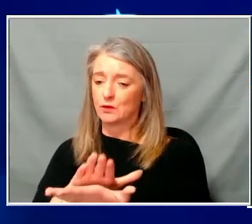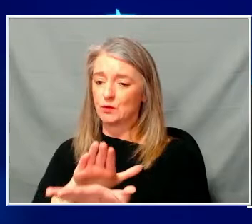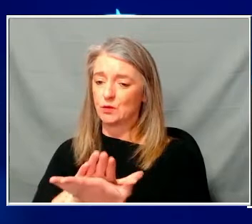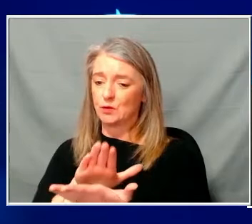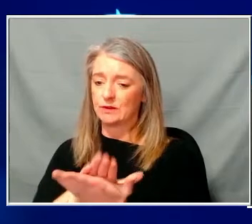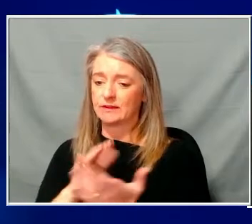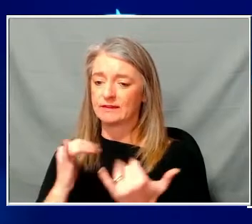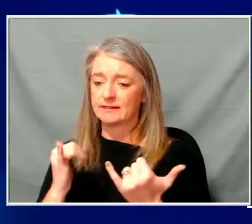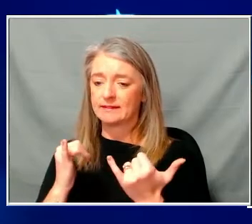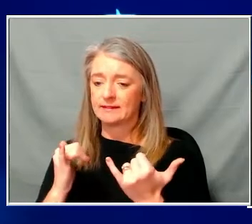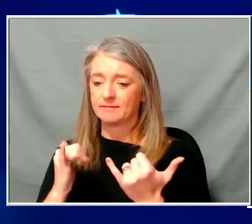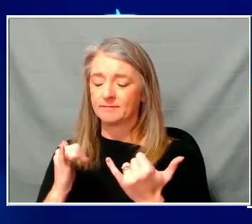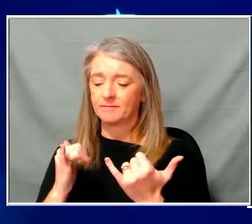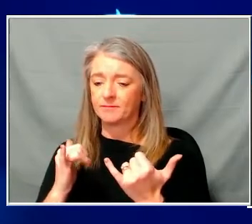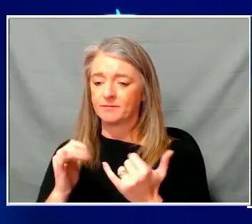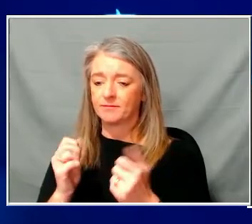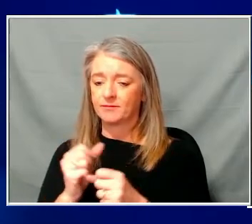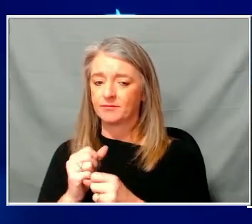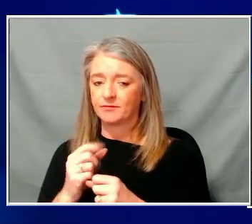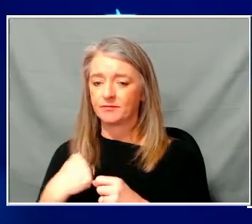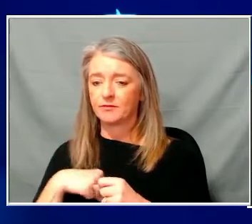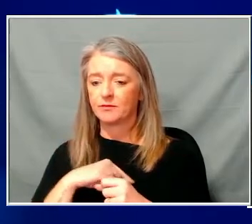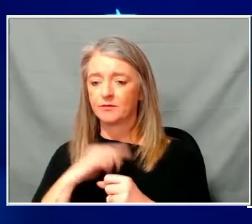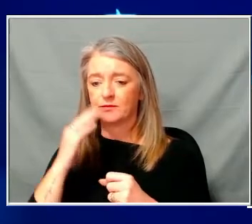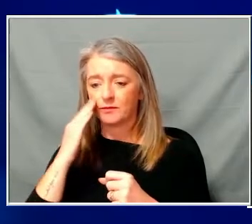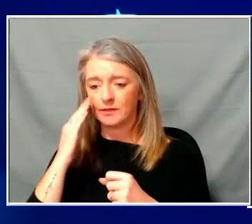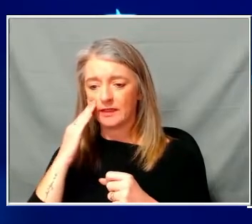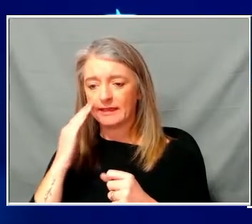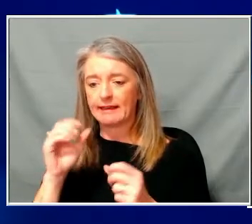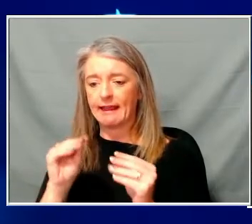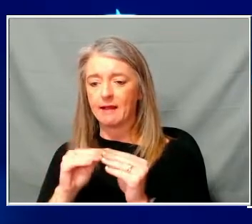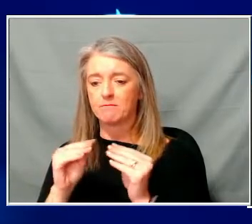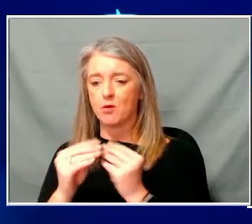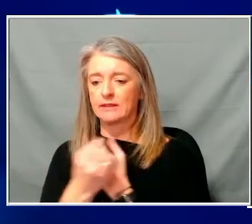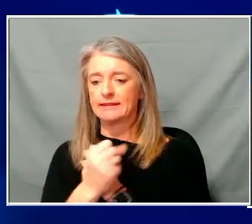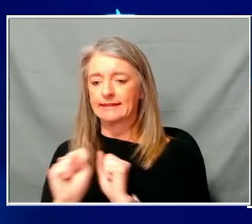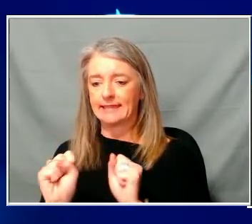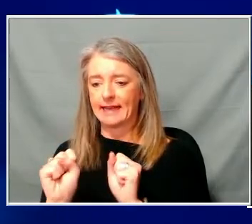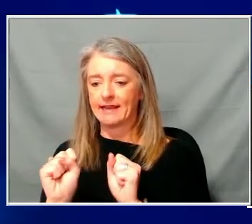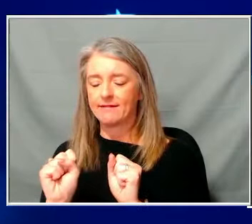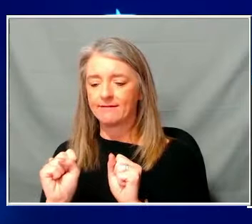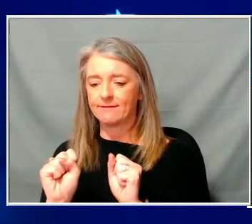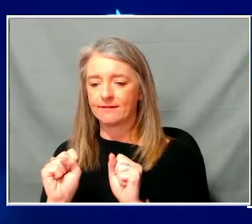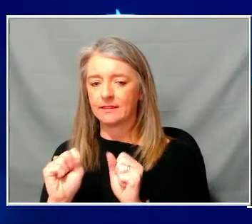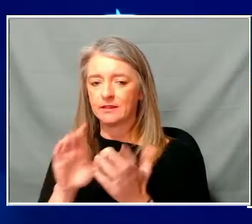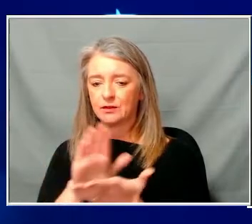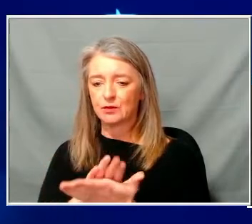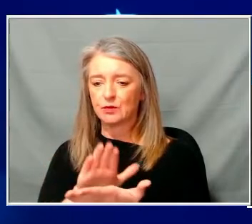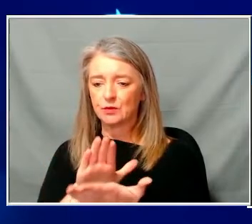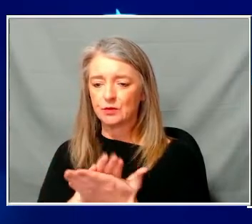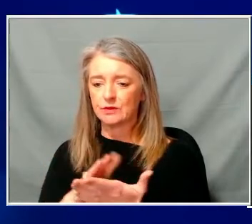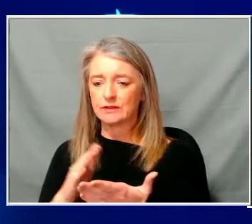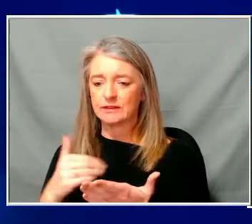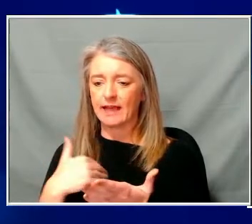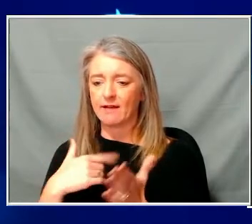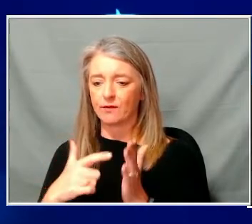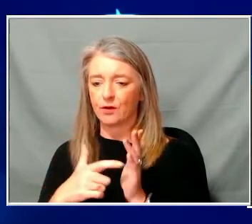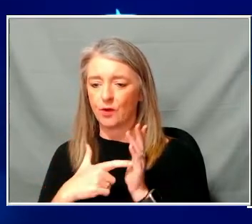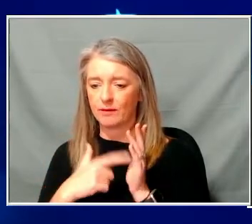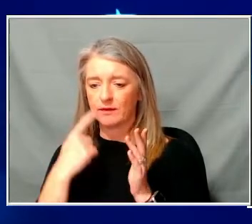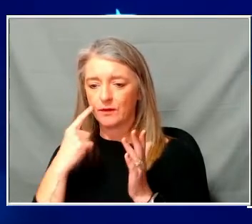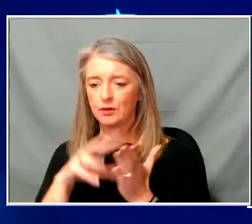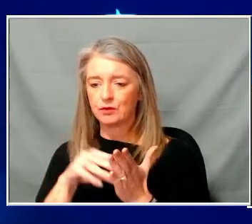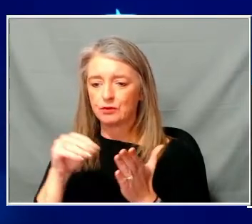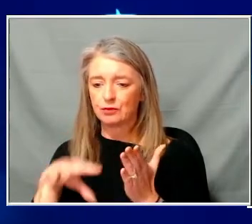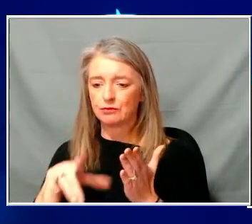Now that things we know that we can do things safely, and so the schools have requirements, for students